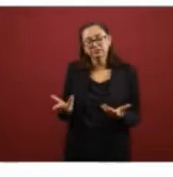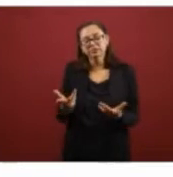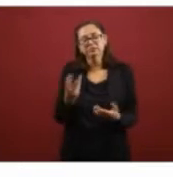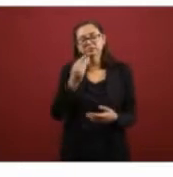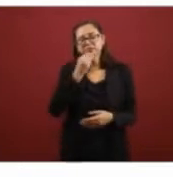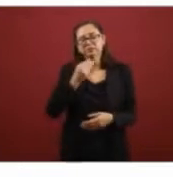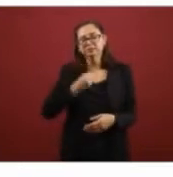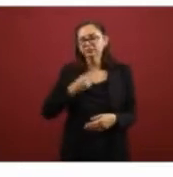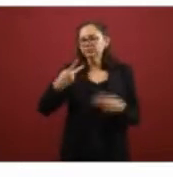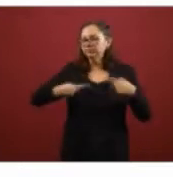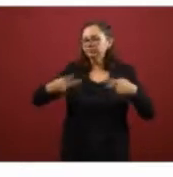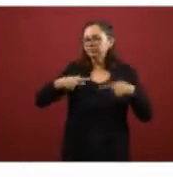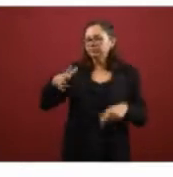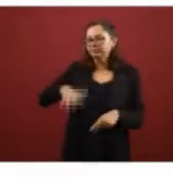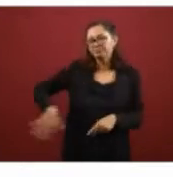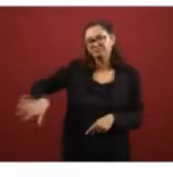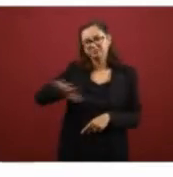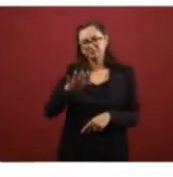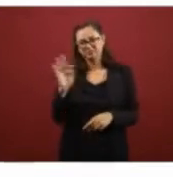moment